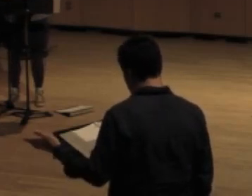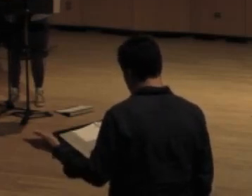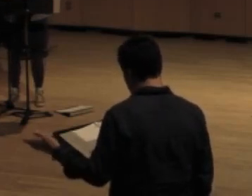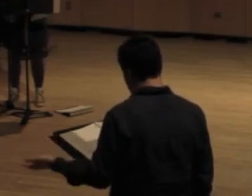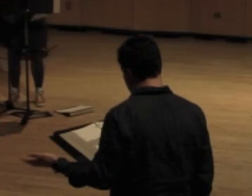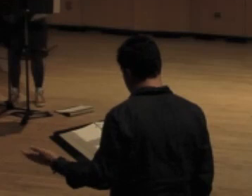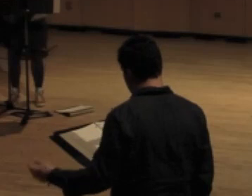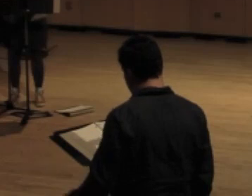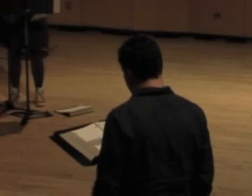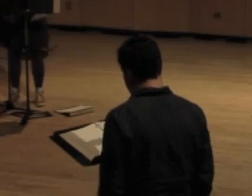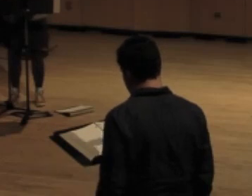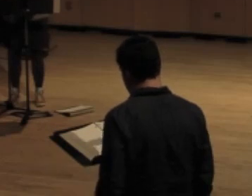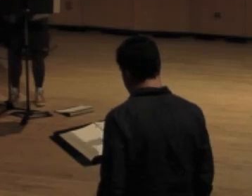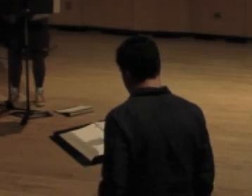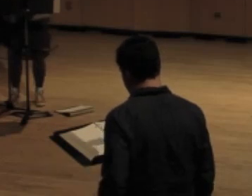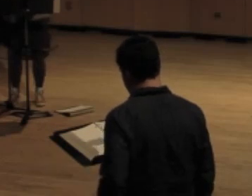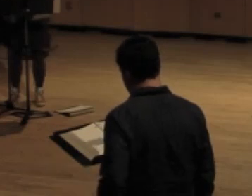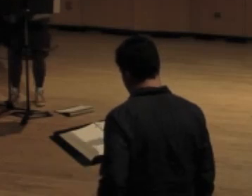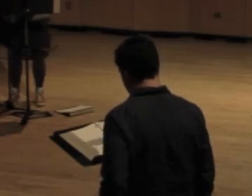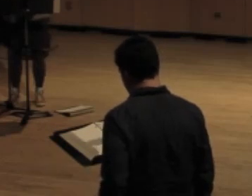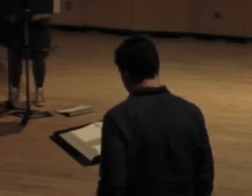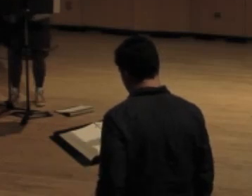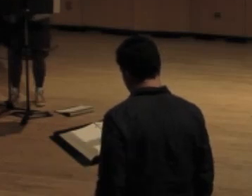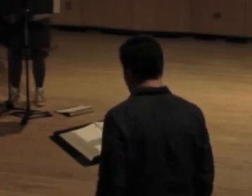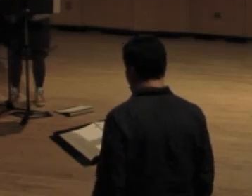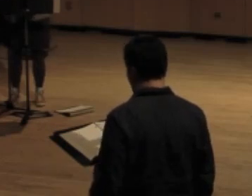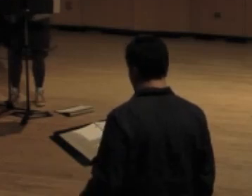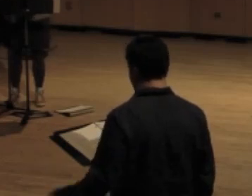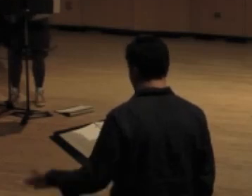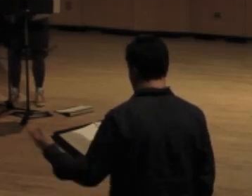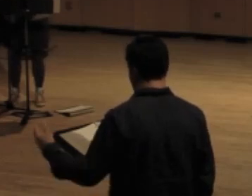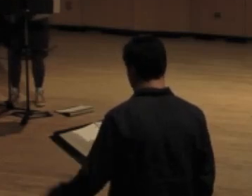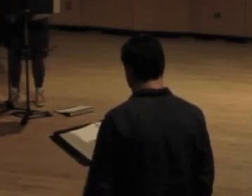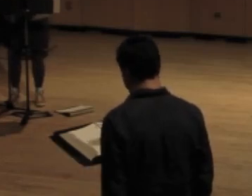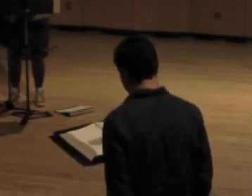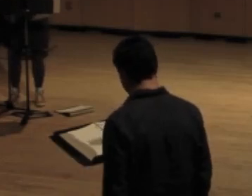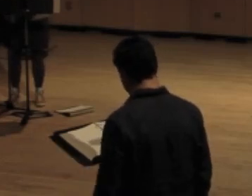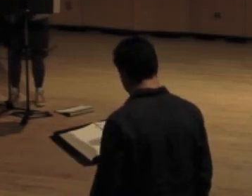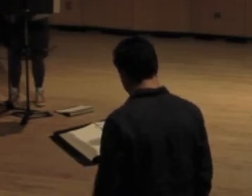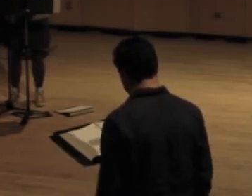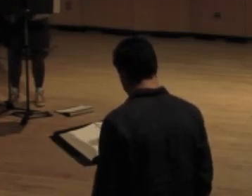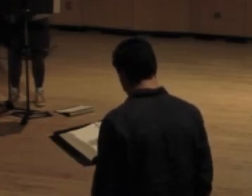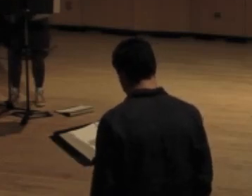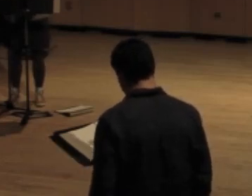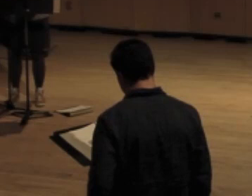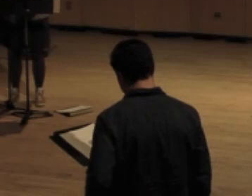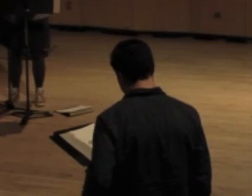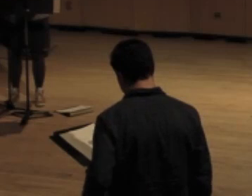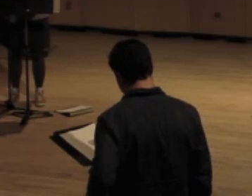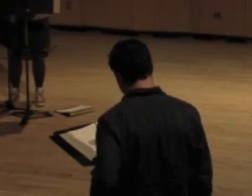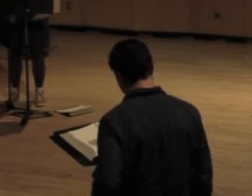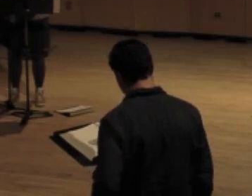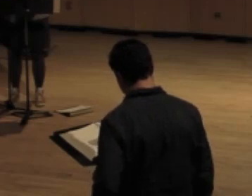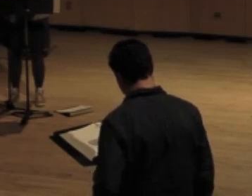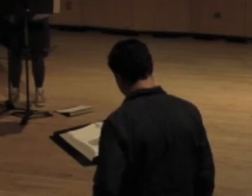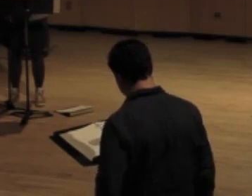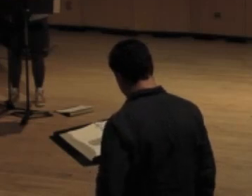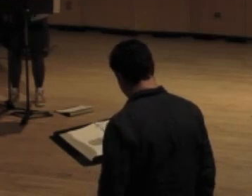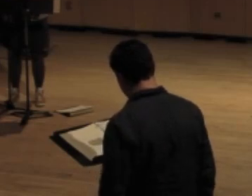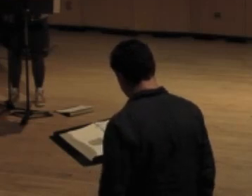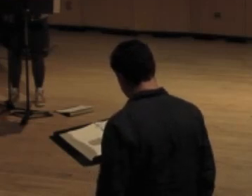visit next time mother and father go toward the door to the right all walking through the door the mother and father go through the door but